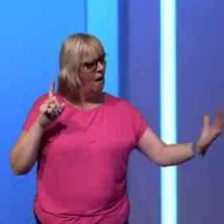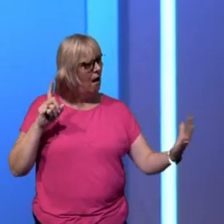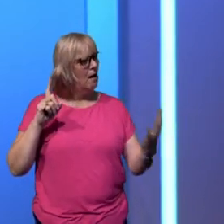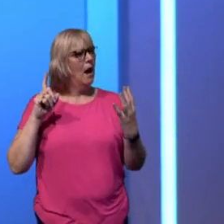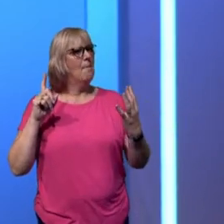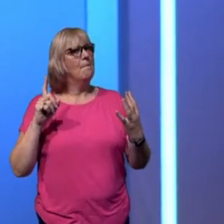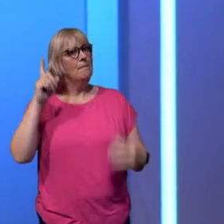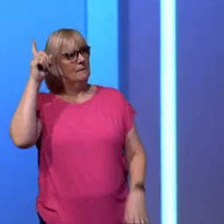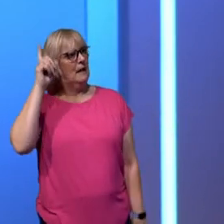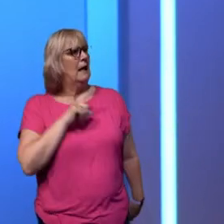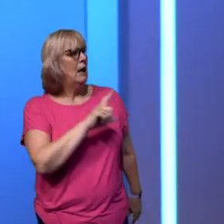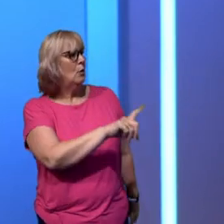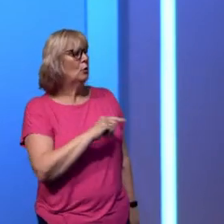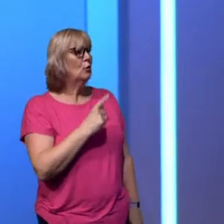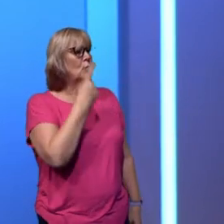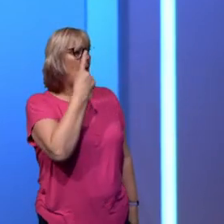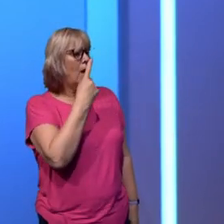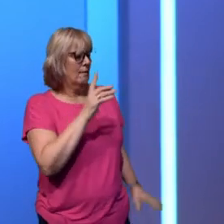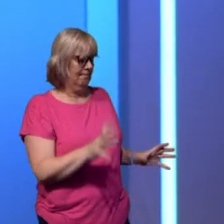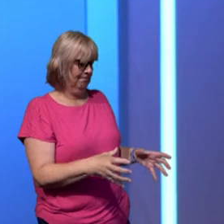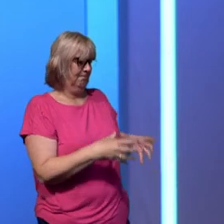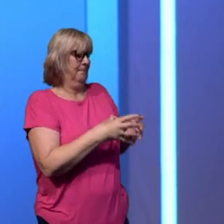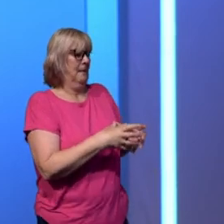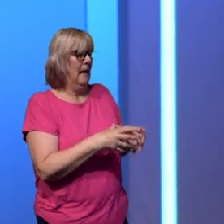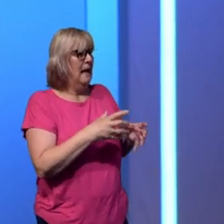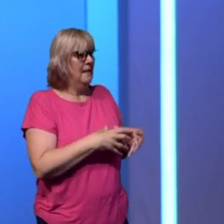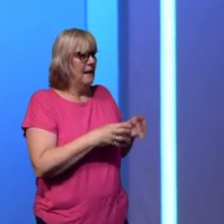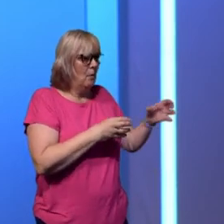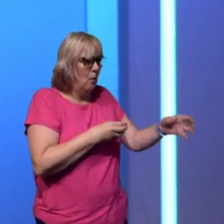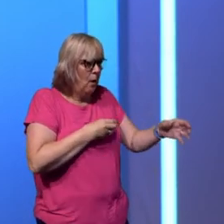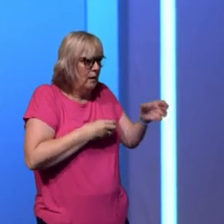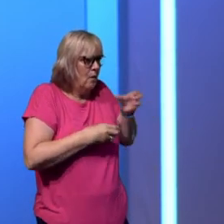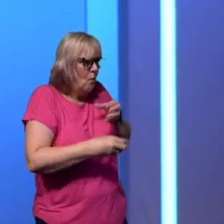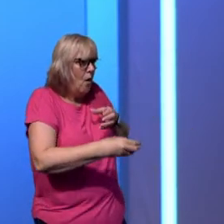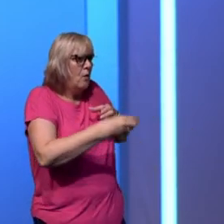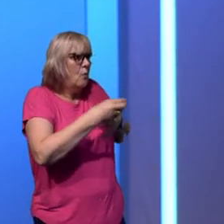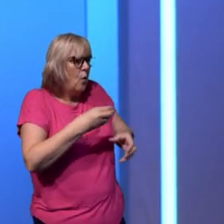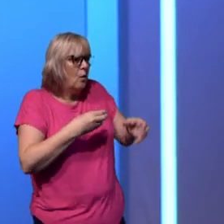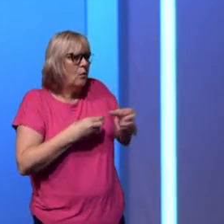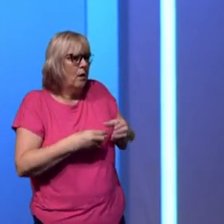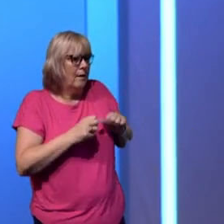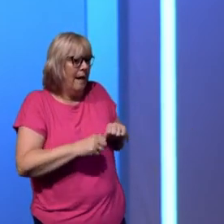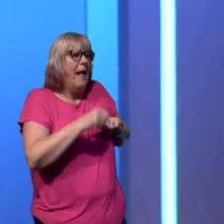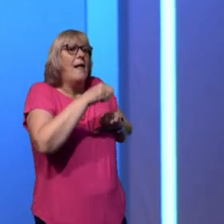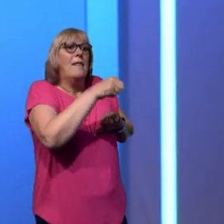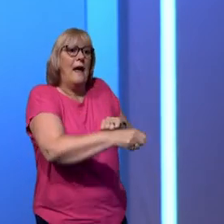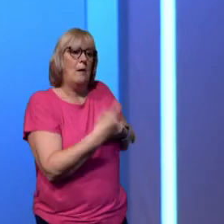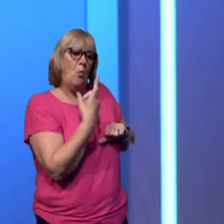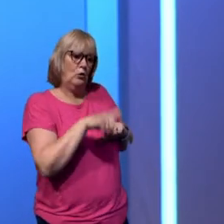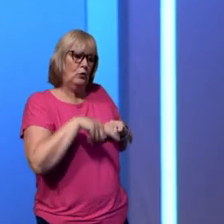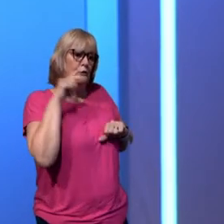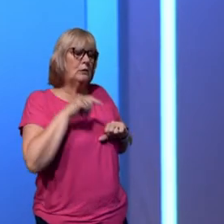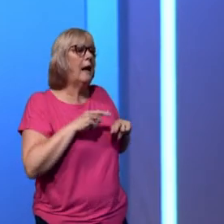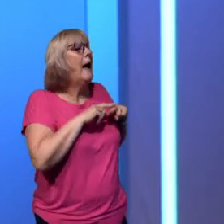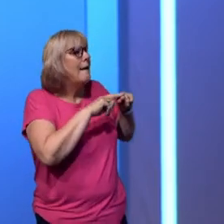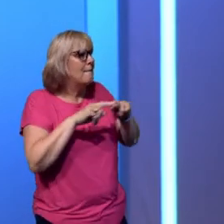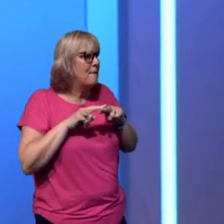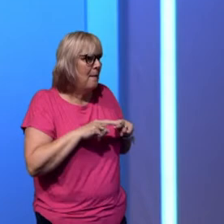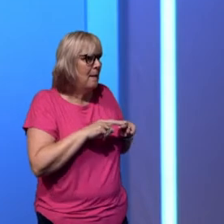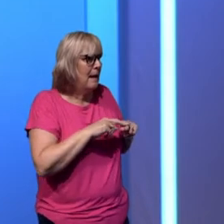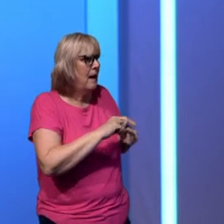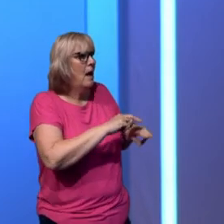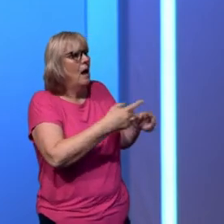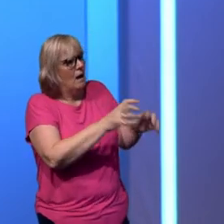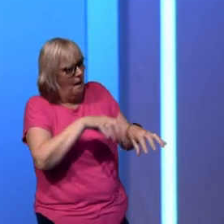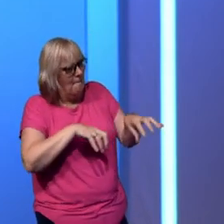shall come forward clan by clan. The clan that the Lord chooses shall come forward family by family, and the family that the Lord chooses